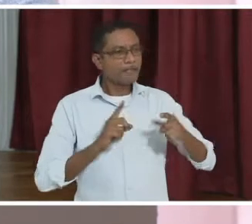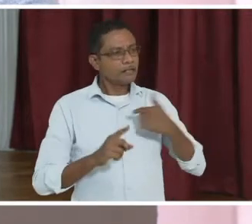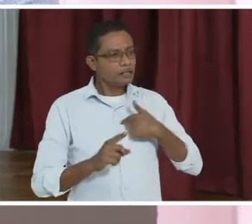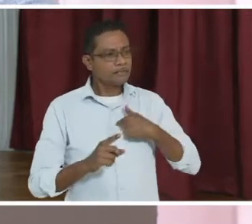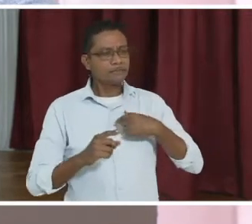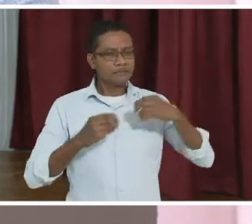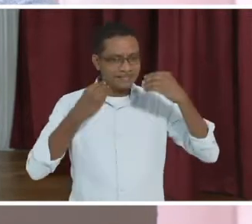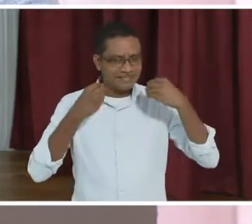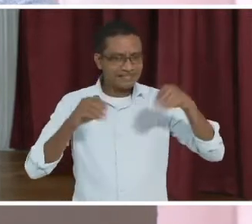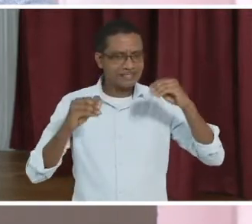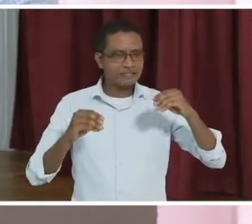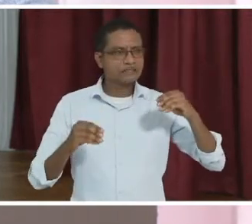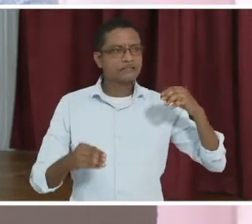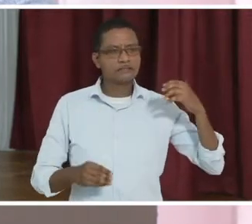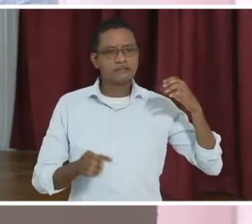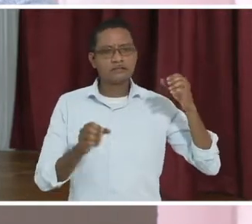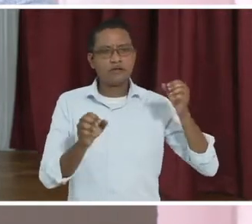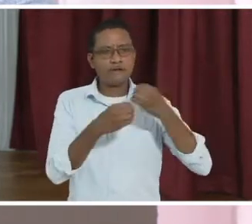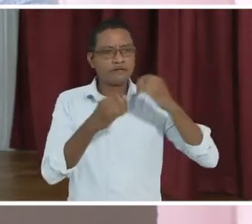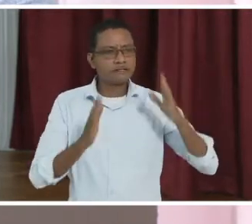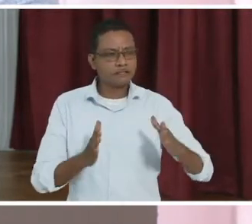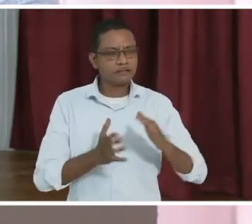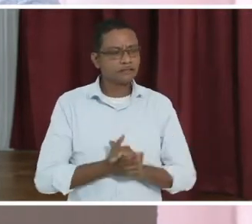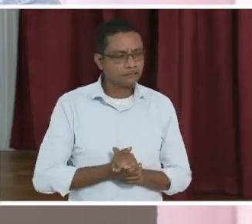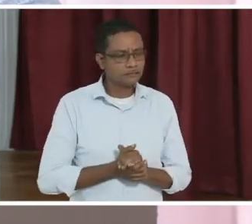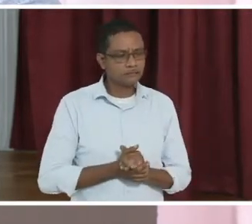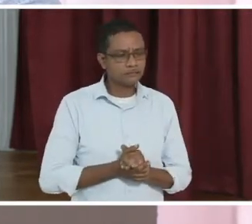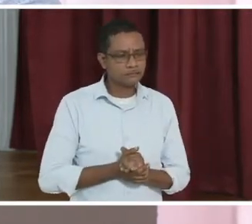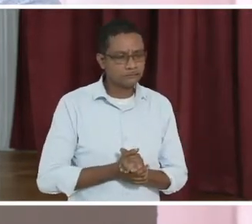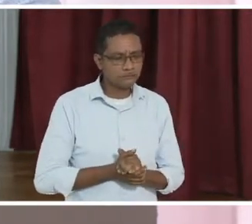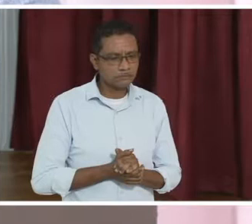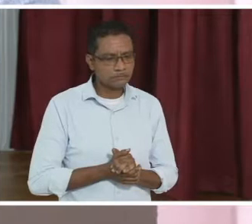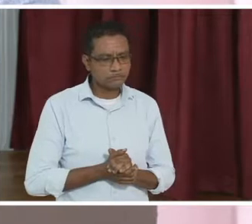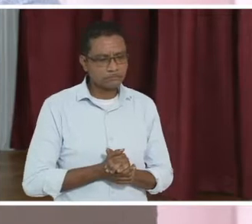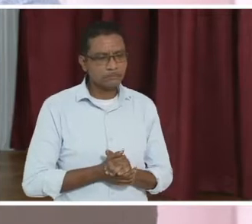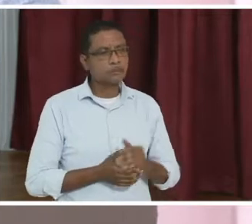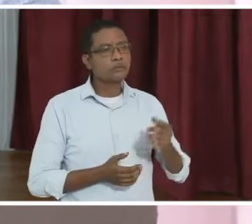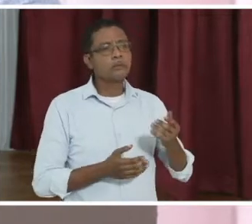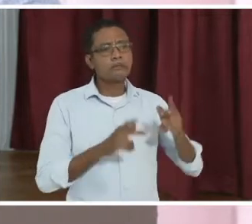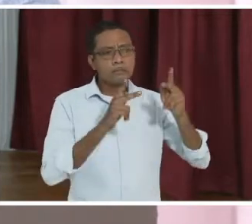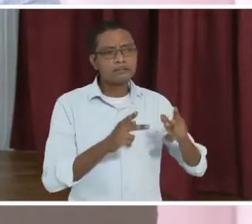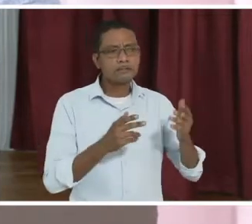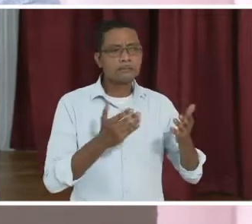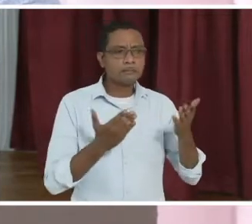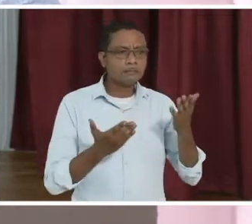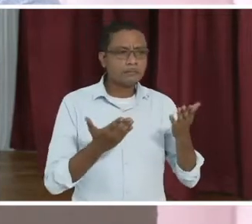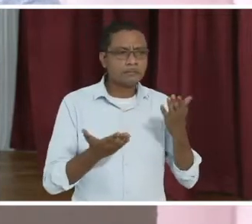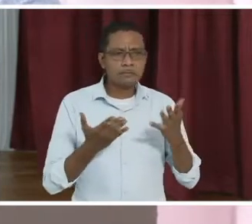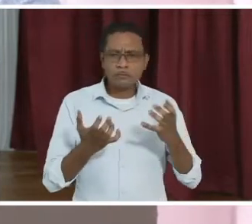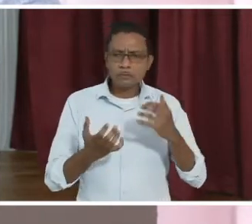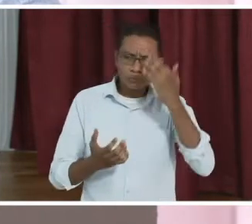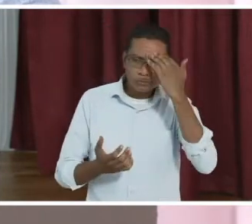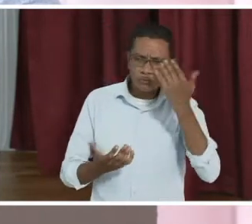the sales unit is mortgage conversions. And one may ask, or one may want to know, what is mortgage conversion? How is